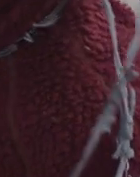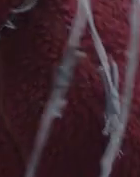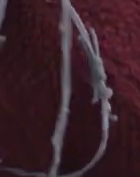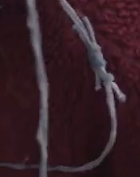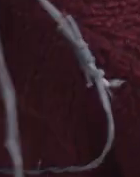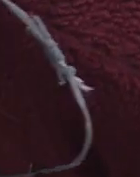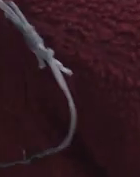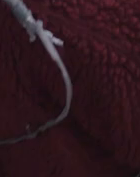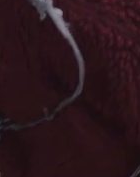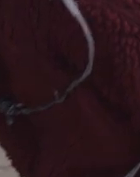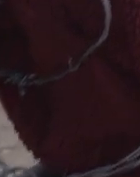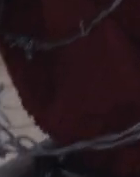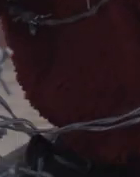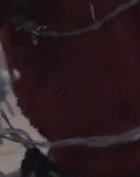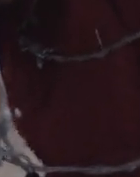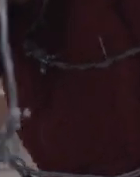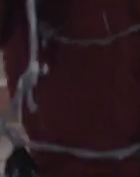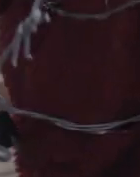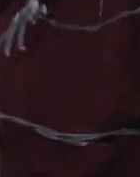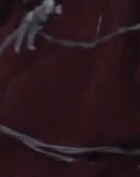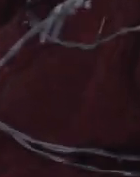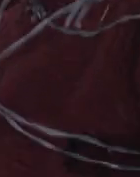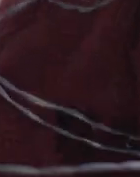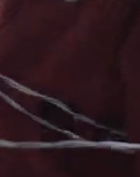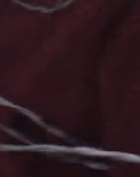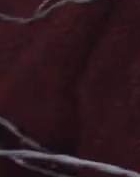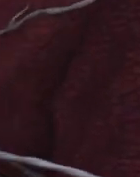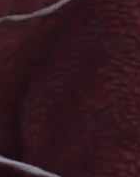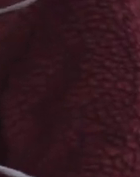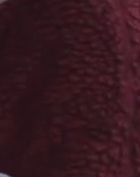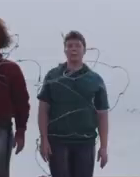similar choreography continues on the beach. They